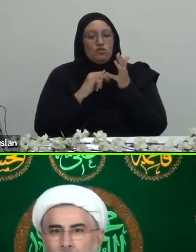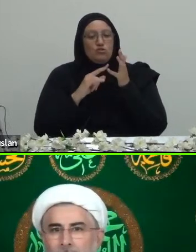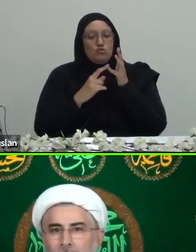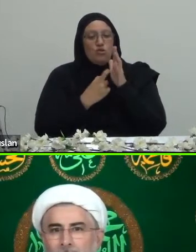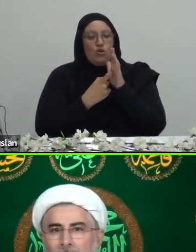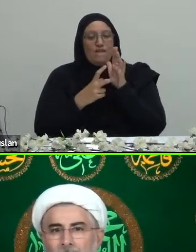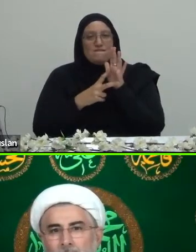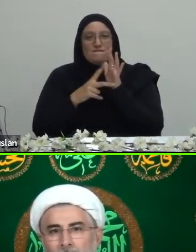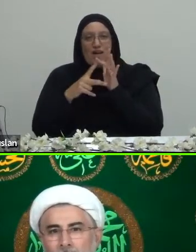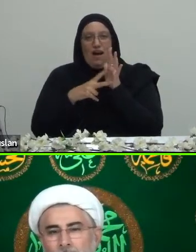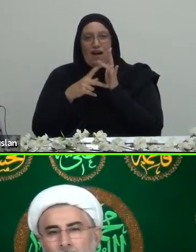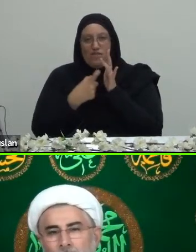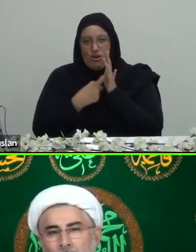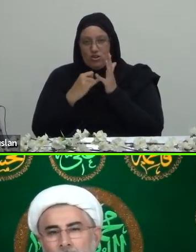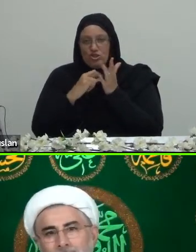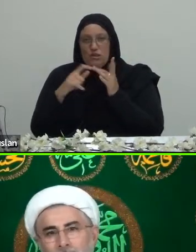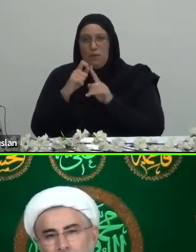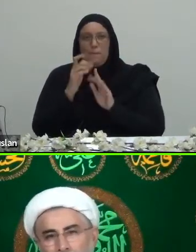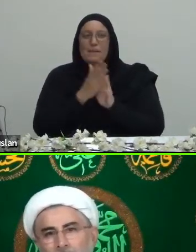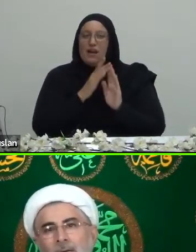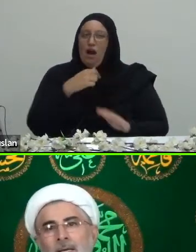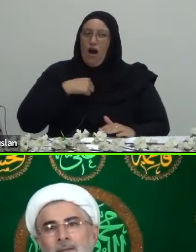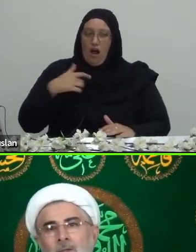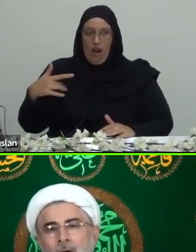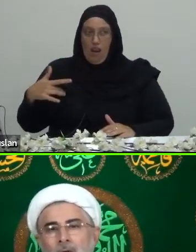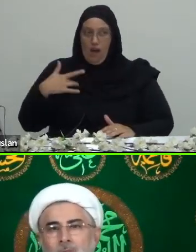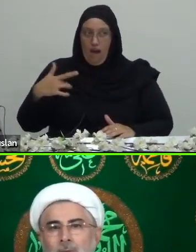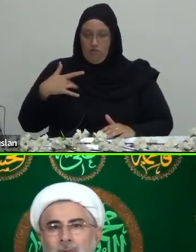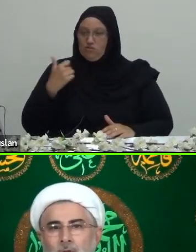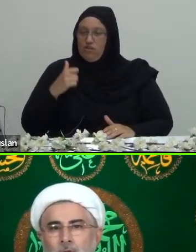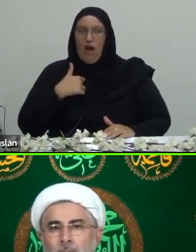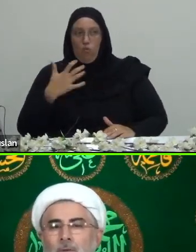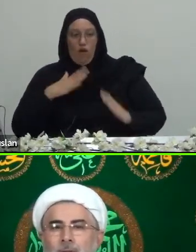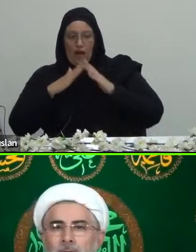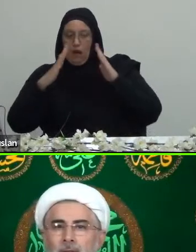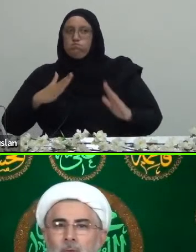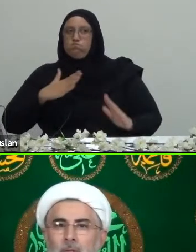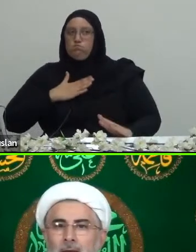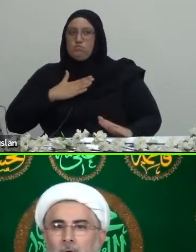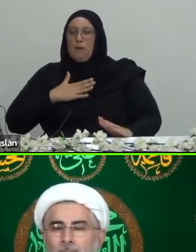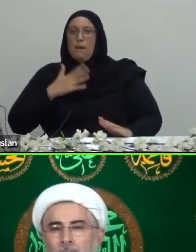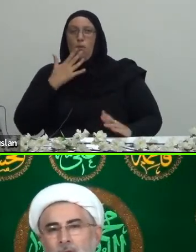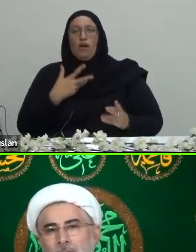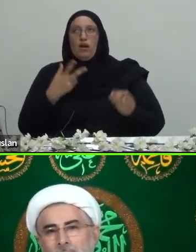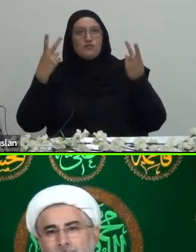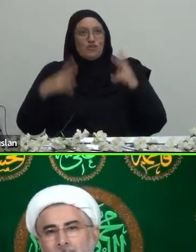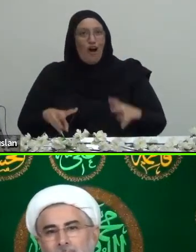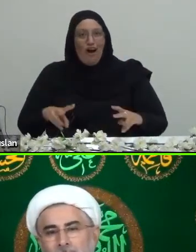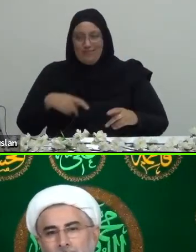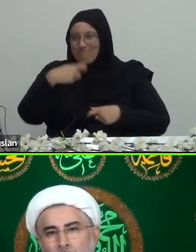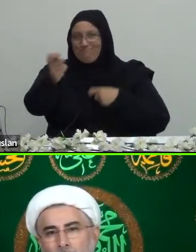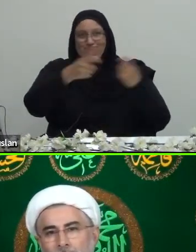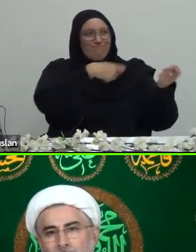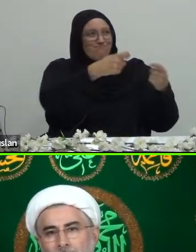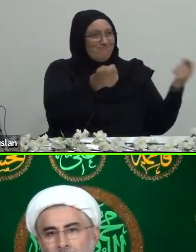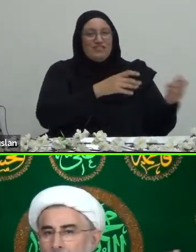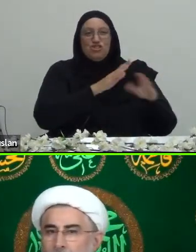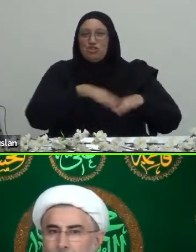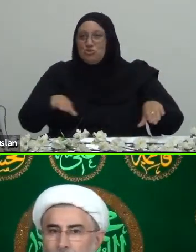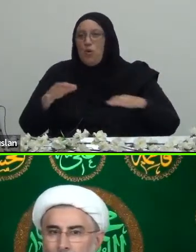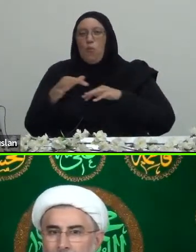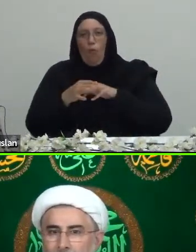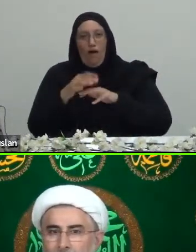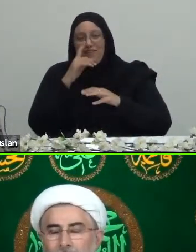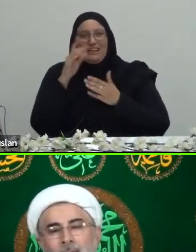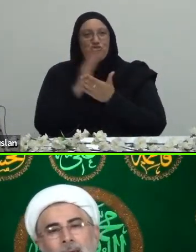to have this house. But the moment that I die, this house will be distributed equally among my children and my wife. This